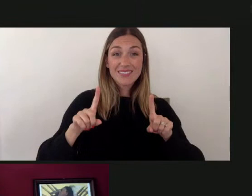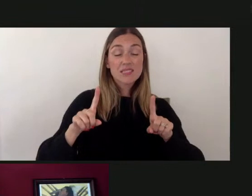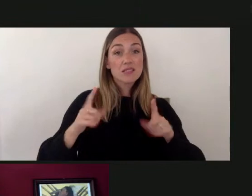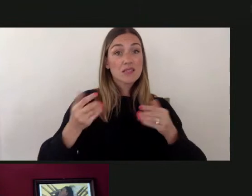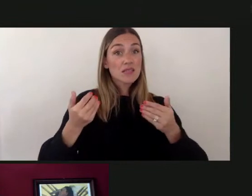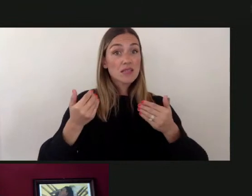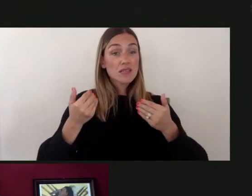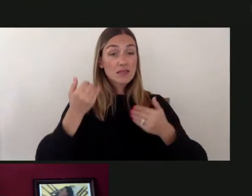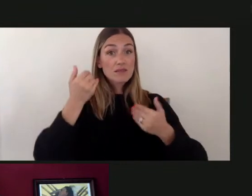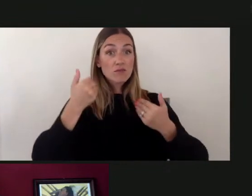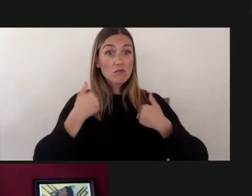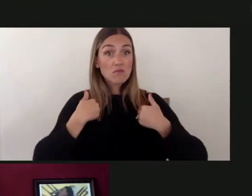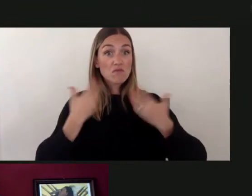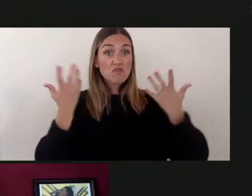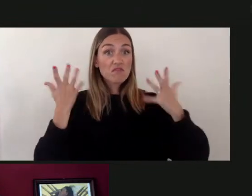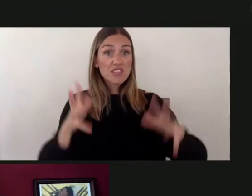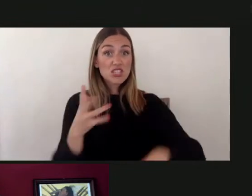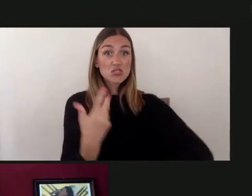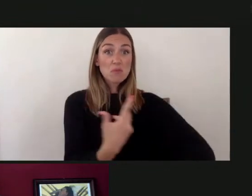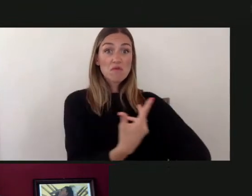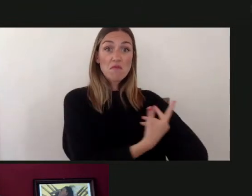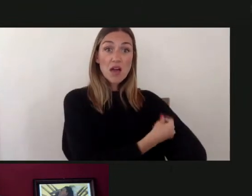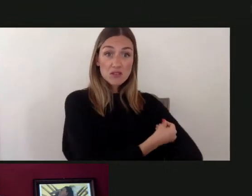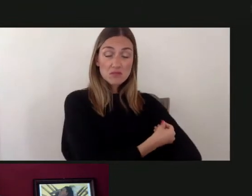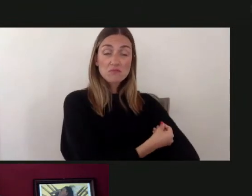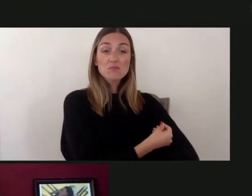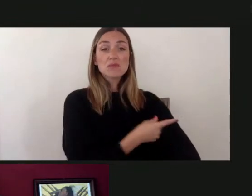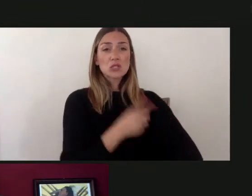have been vaccinated, and you are